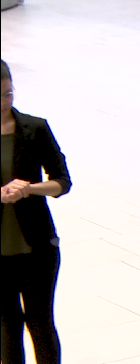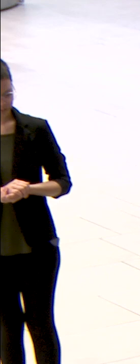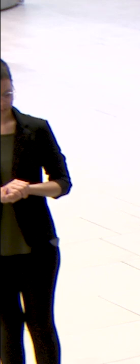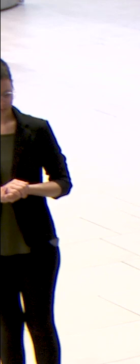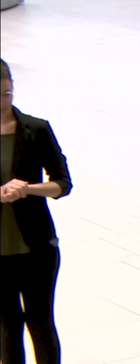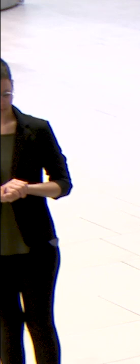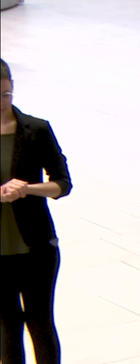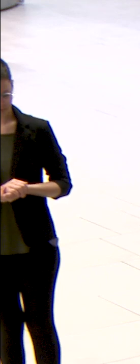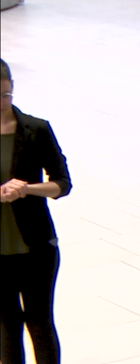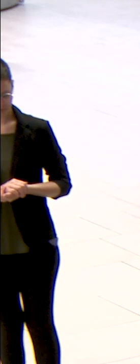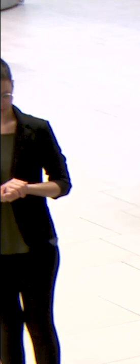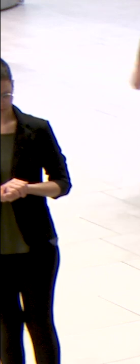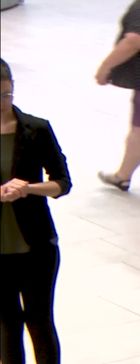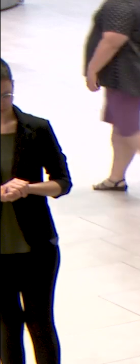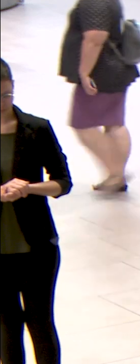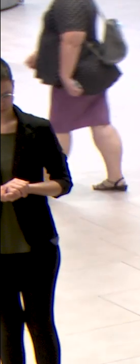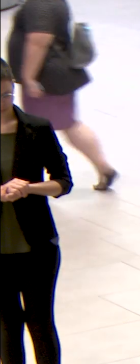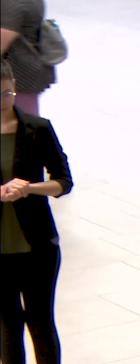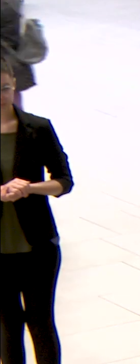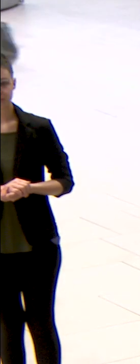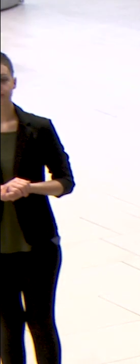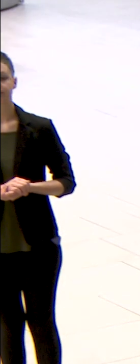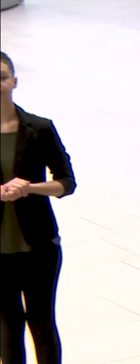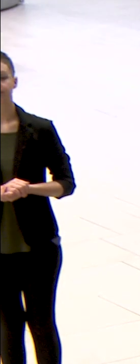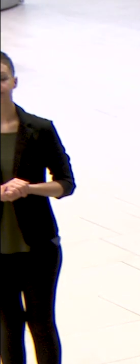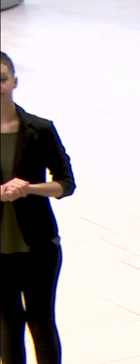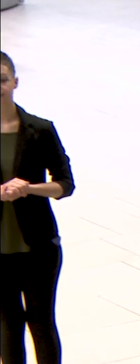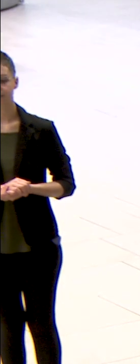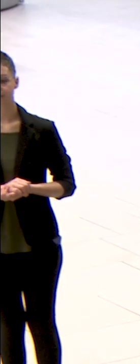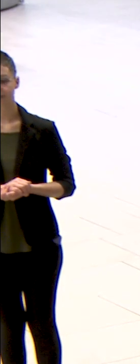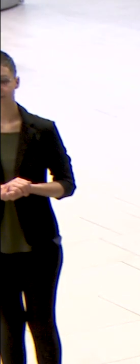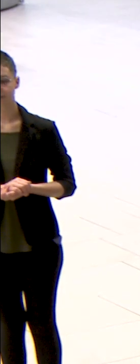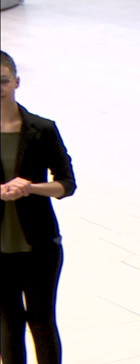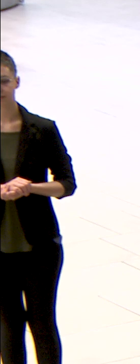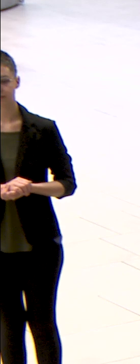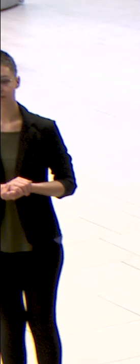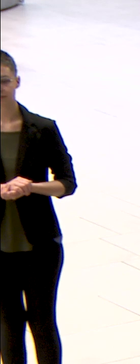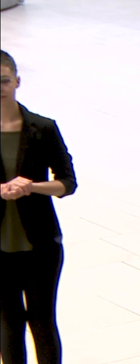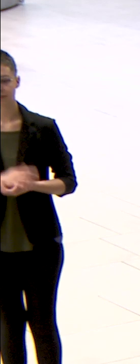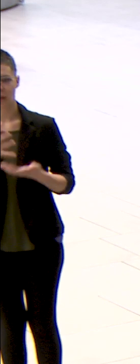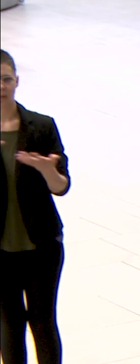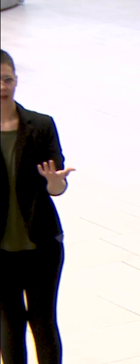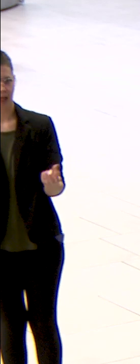And the full gambit. Mm-hmm. So you've got, there's a lot on tap.